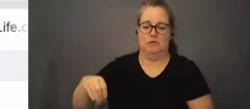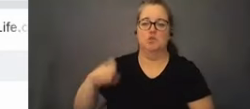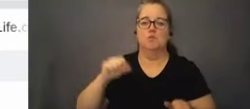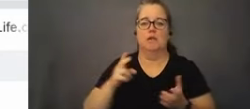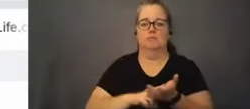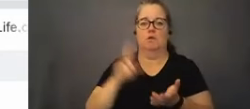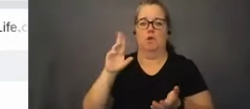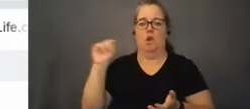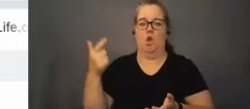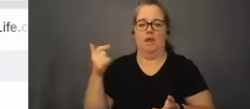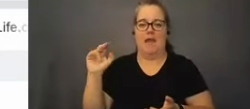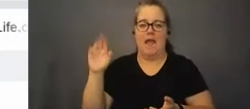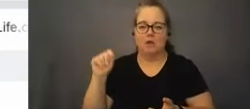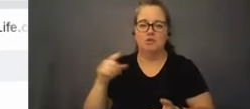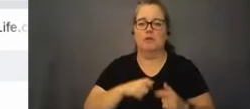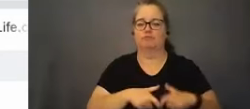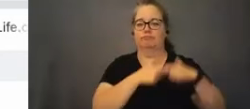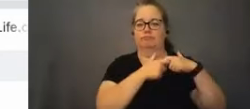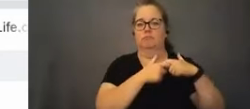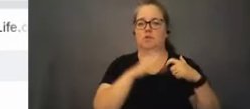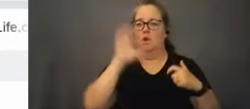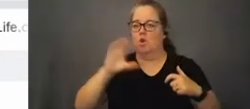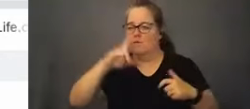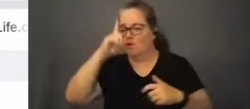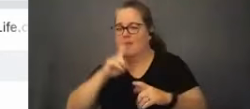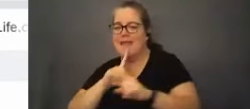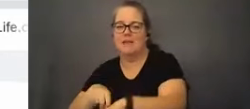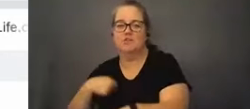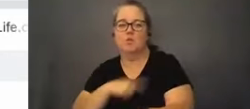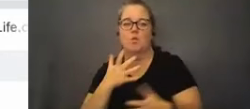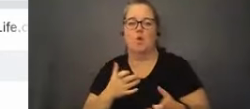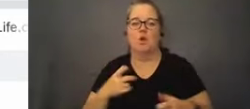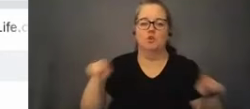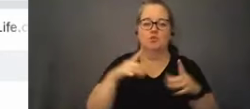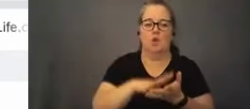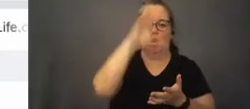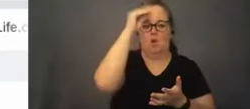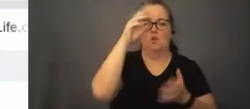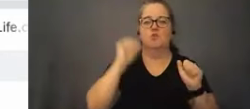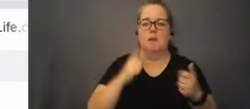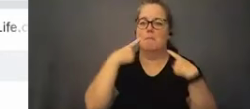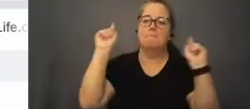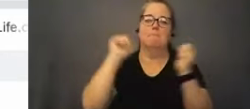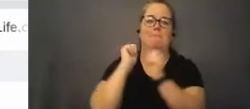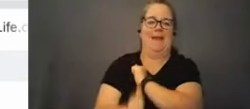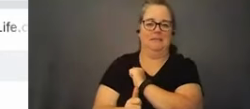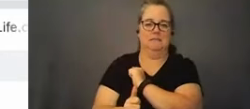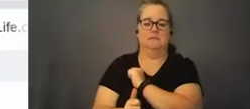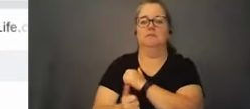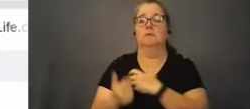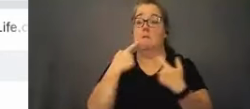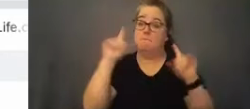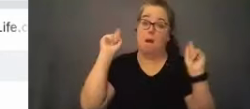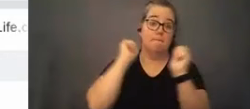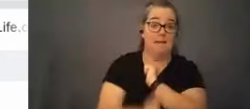it later. You can look things up. We want you to learn the material so that you can pass. And then when you're done and you pass the